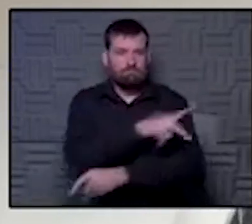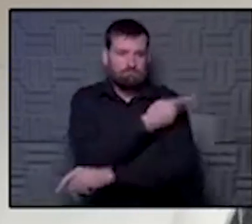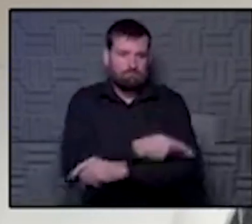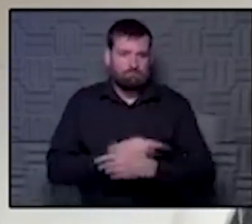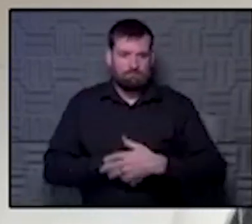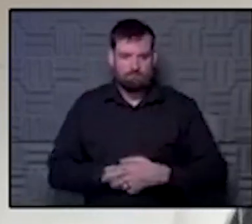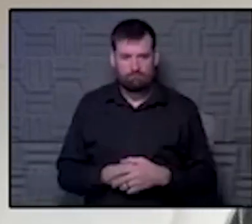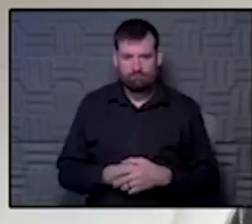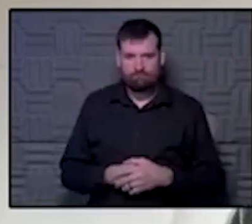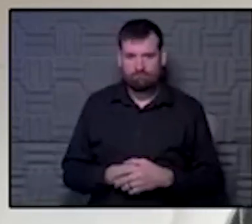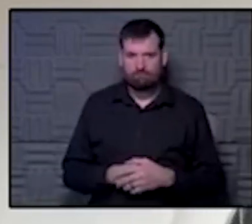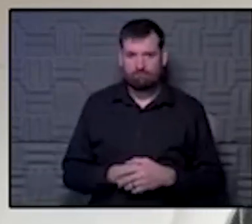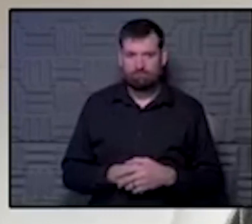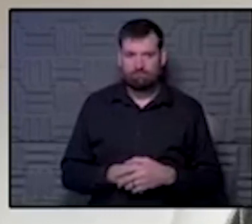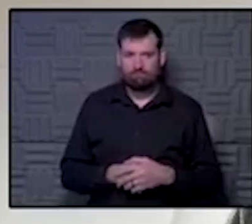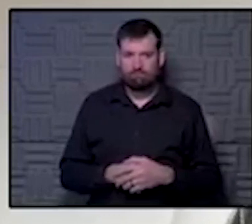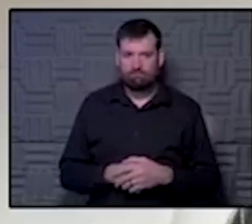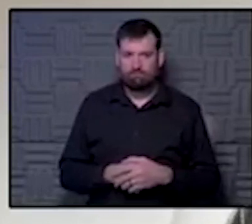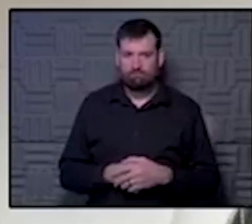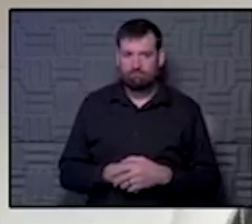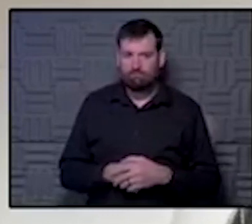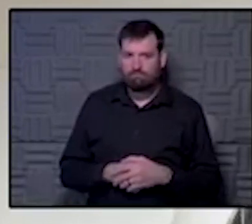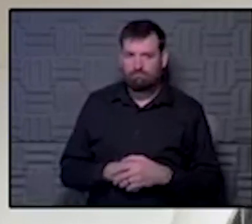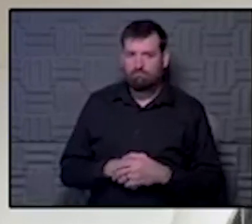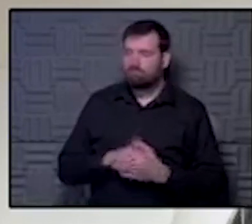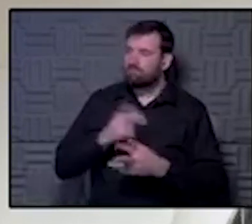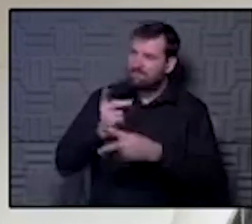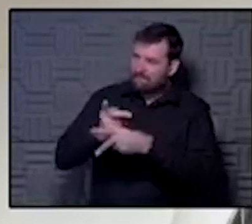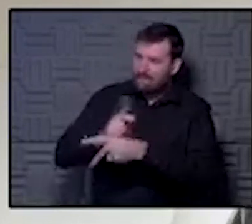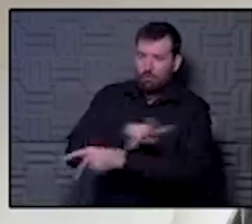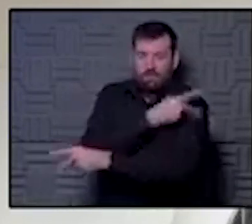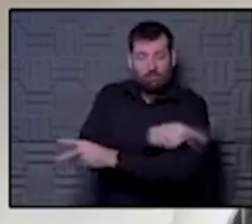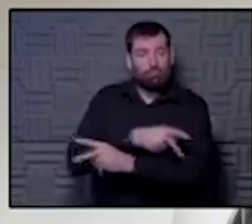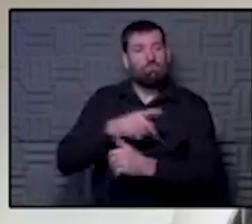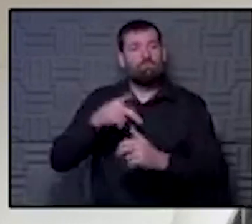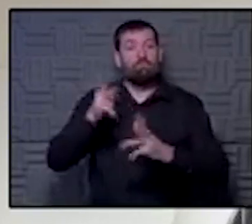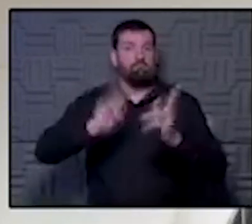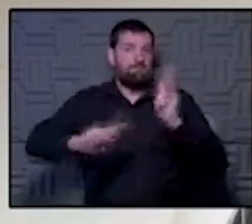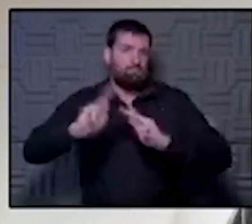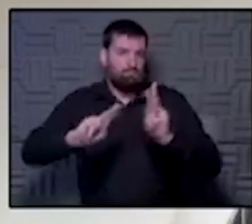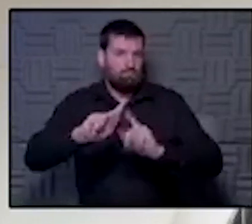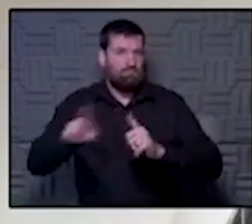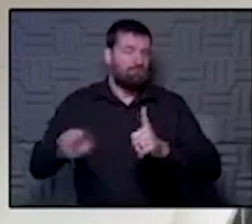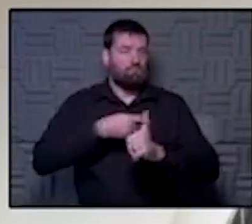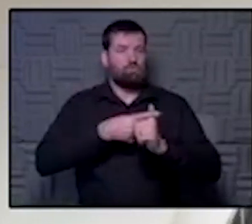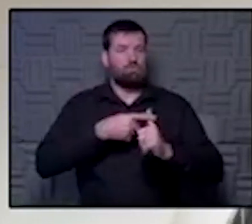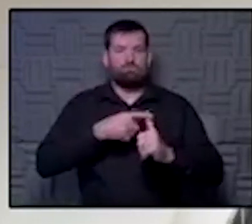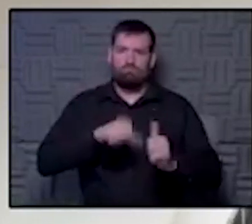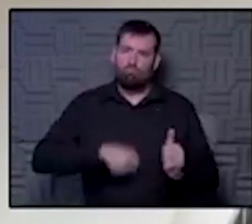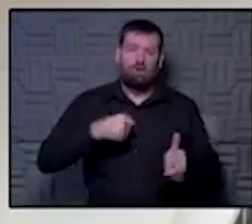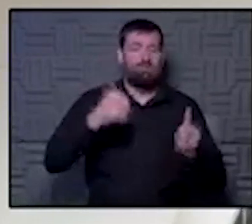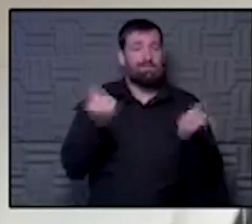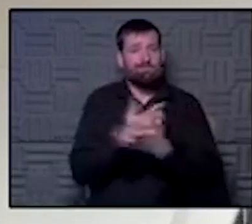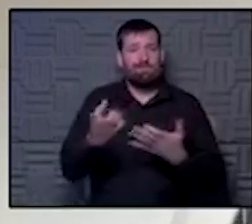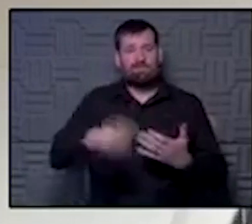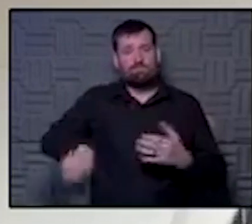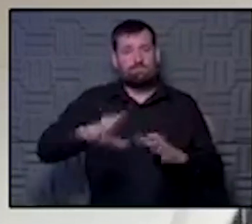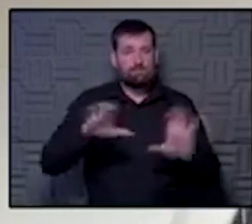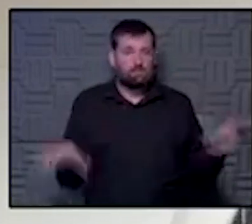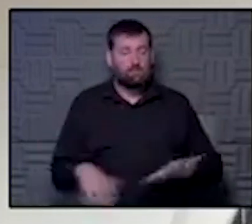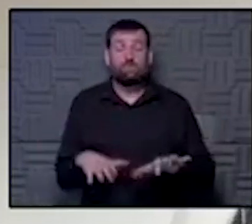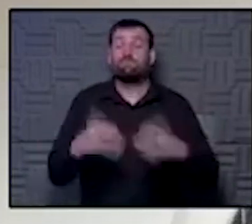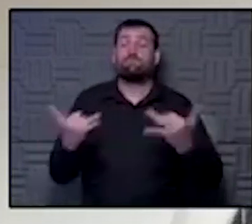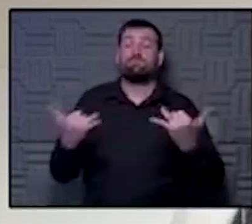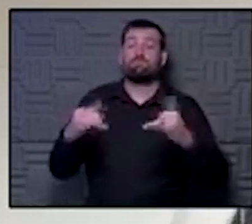themselves, in harm's way to take care of people first. So I'm just really proud of them and everything they do. And to answer your question